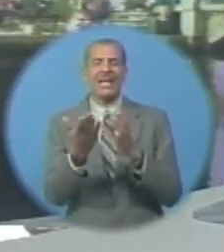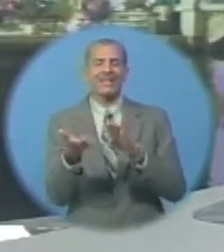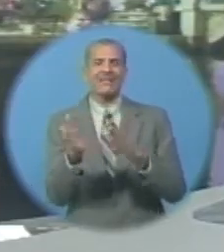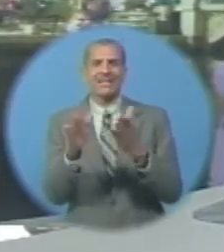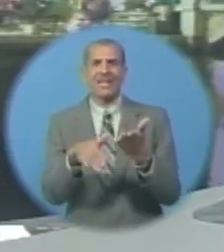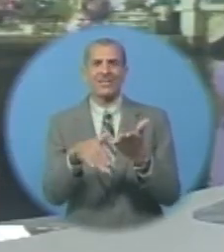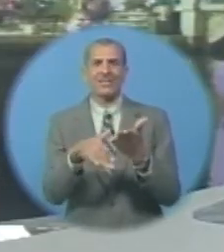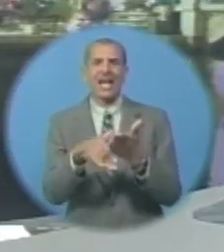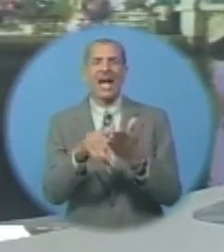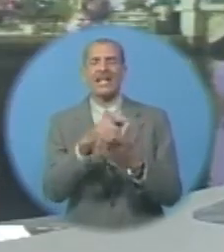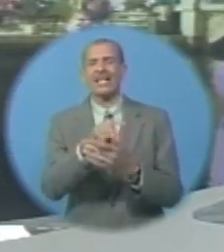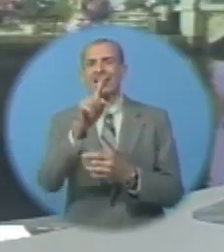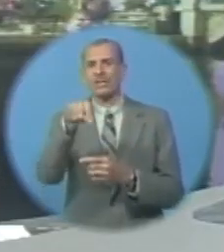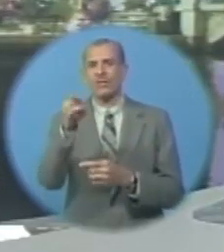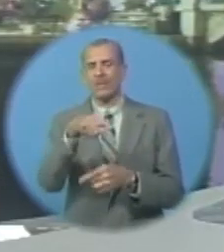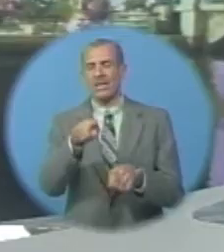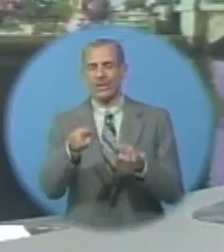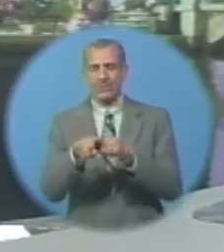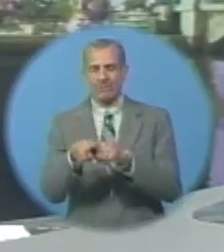zero discrimination.